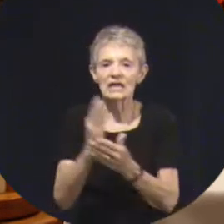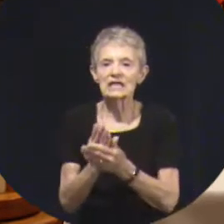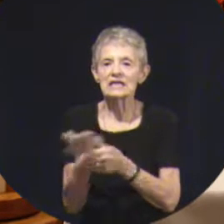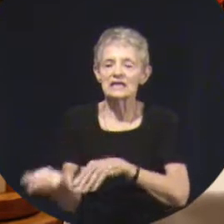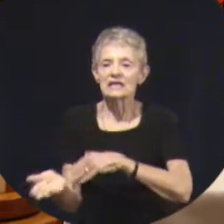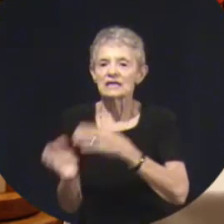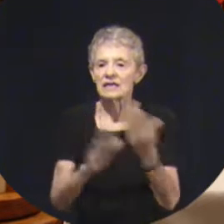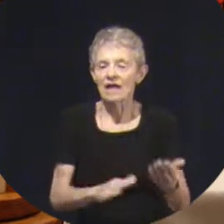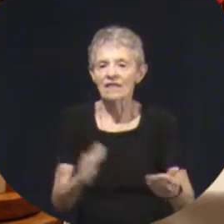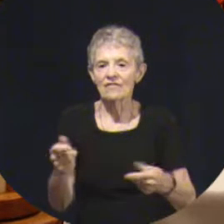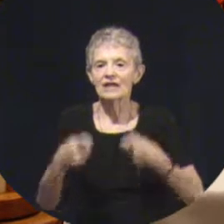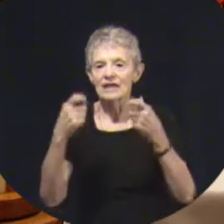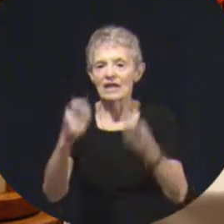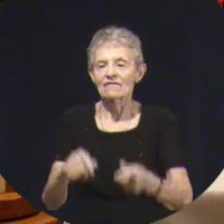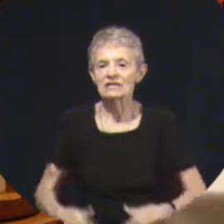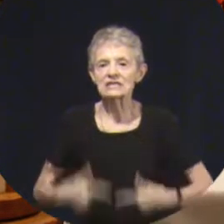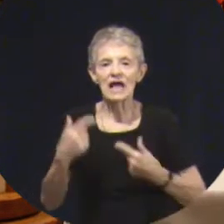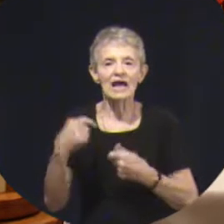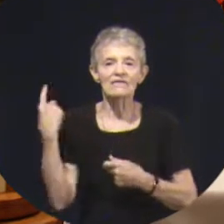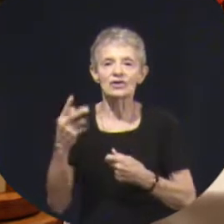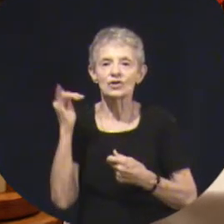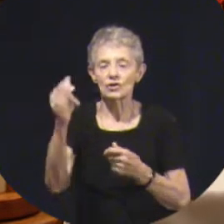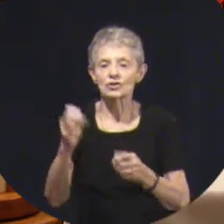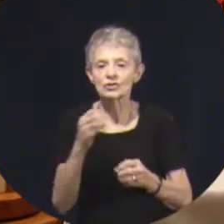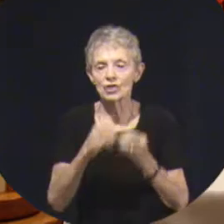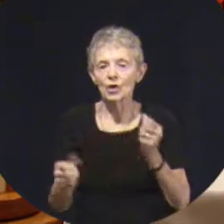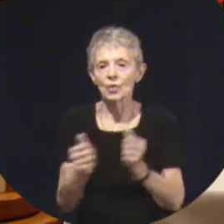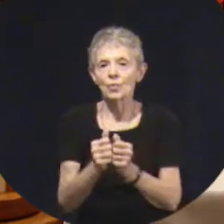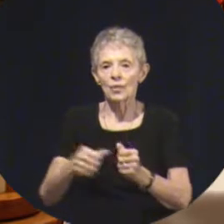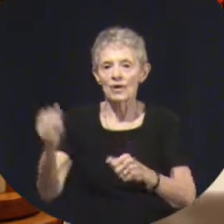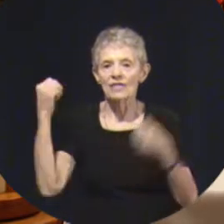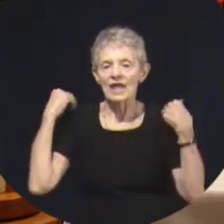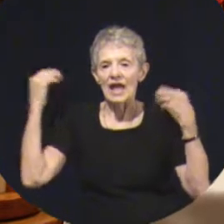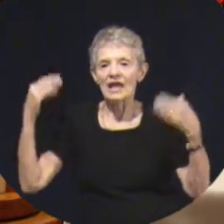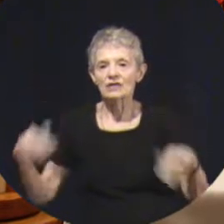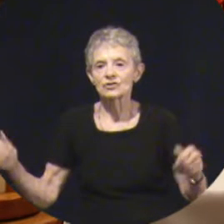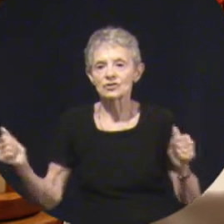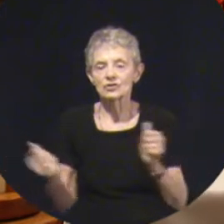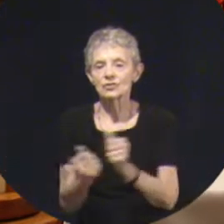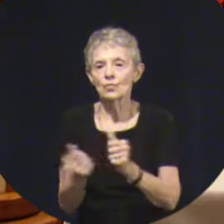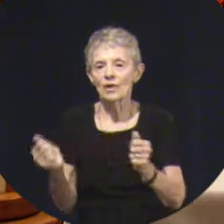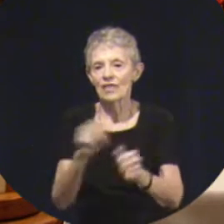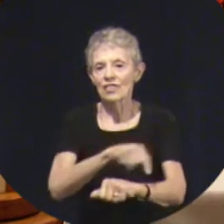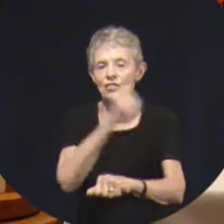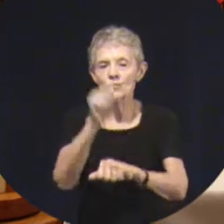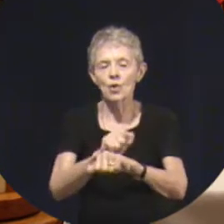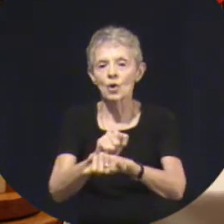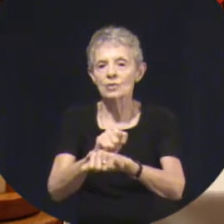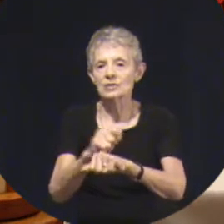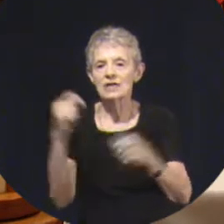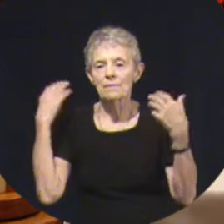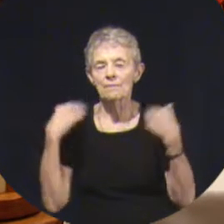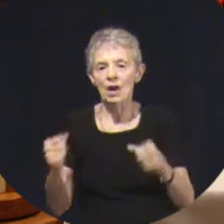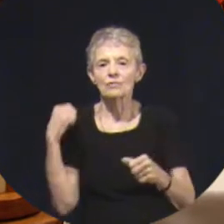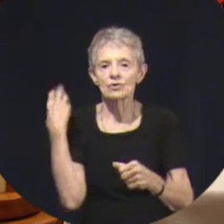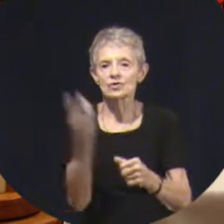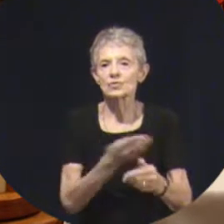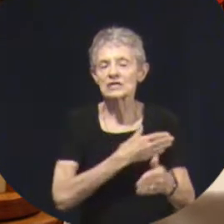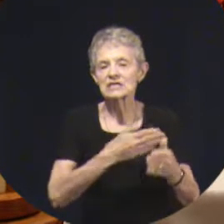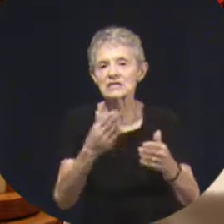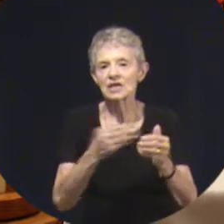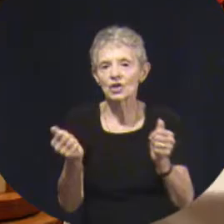eternal. And so with the angels and archangels, with thrones and dominions, and with all the hosts and powers of heaven, we sing the hymn of your glory as